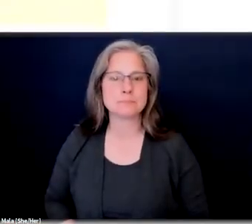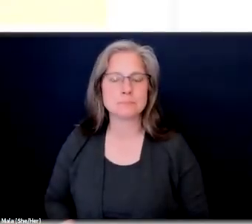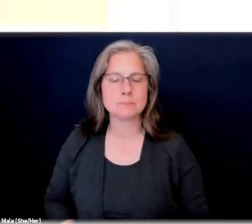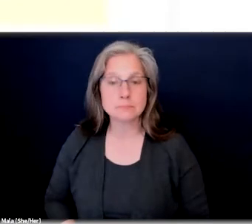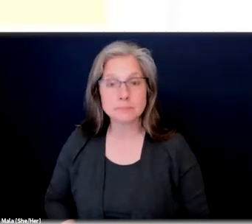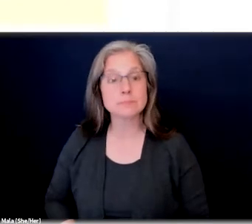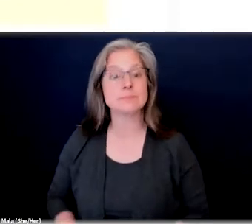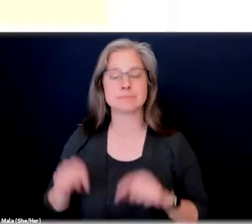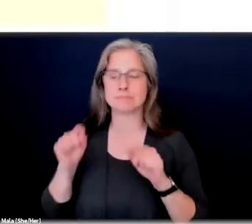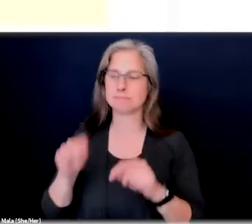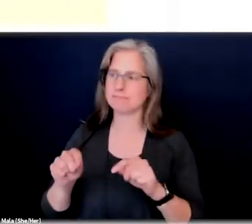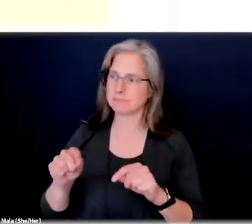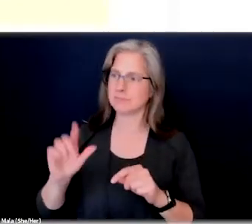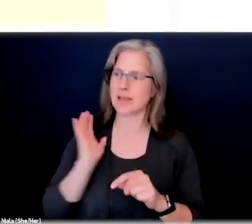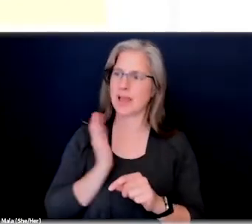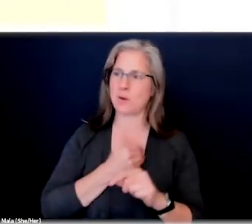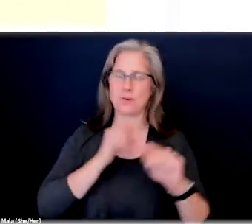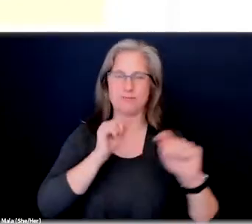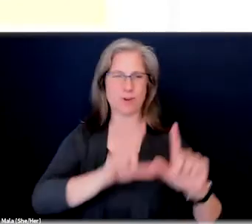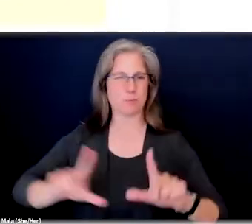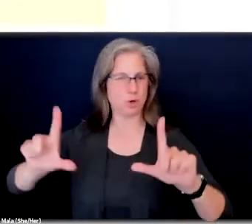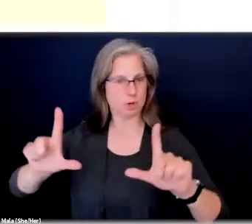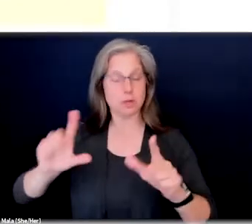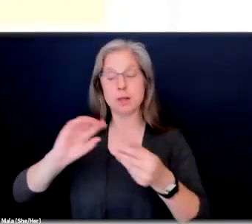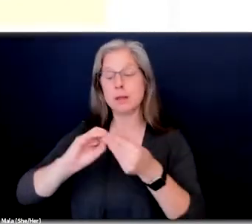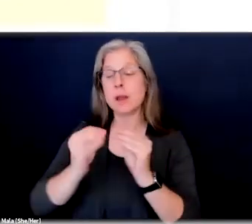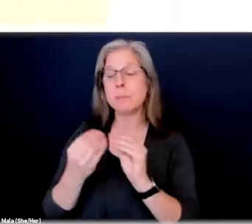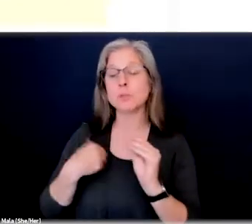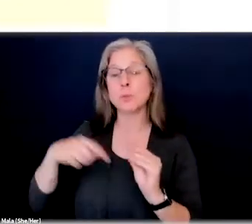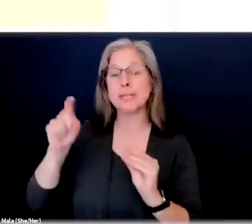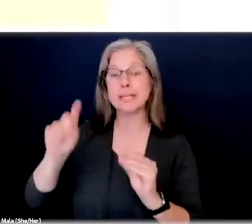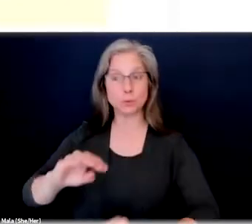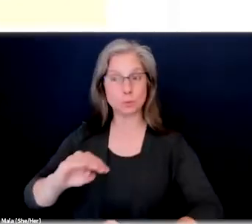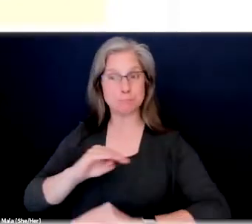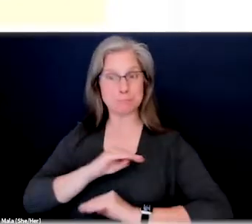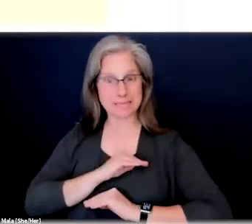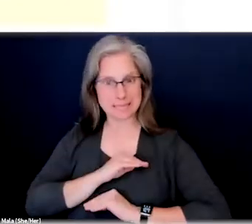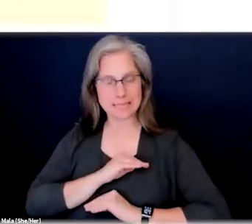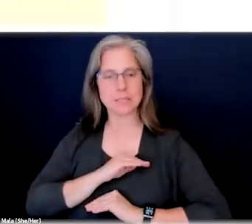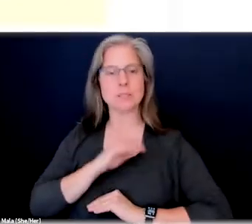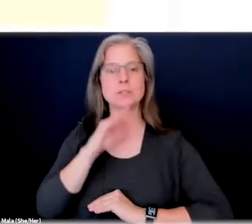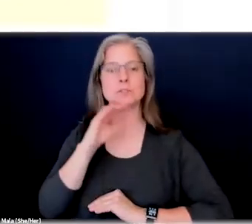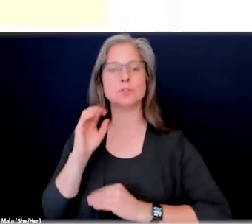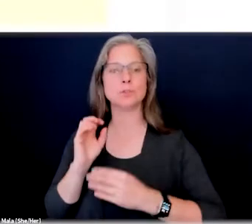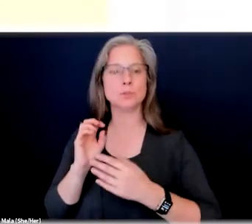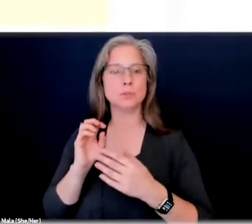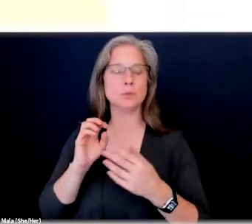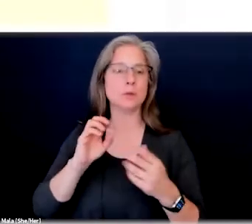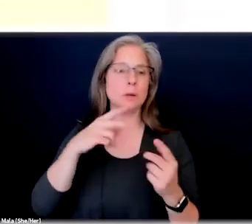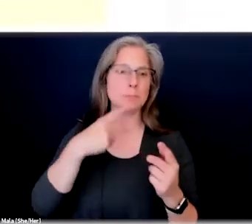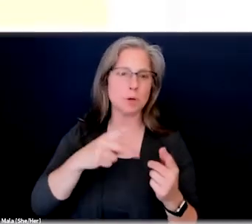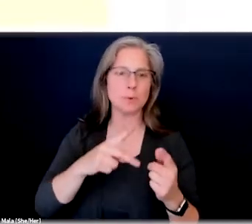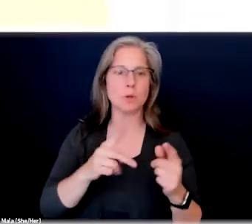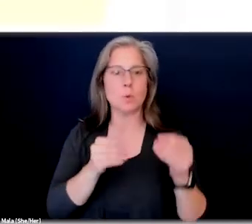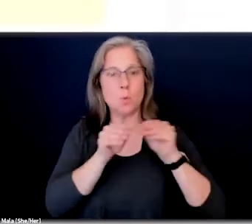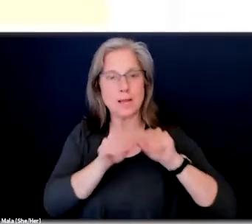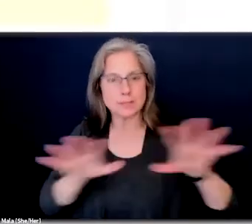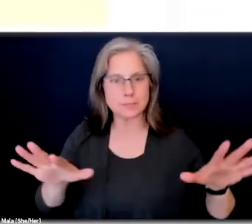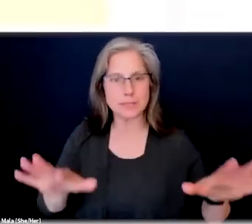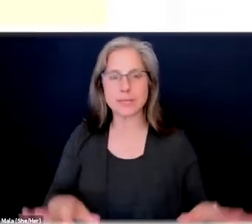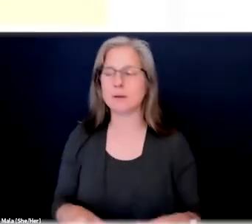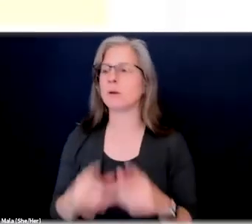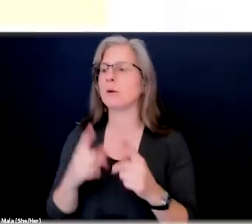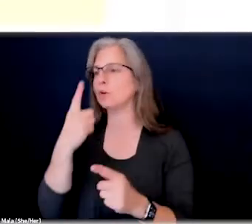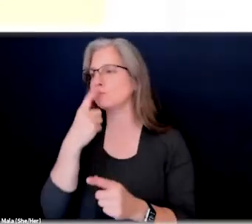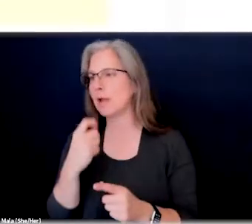This is the framework. So these are the numbers we need to meet to be in the purple tier, widespread, or red tier,